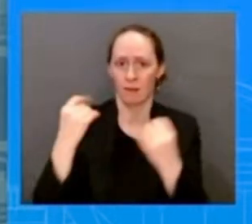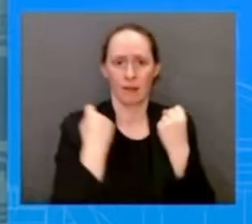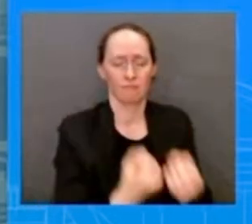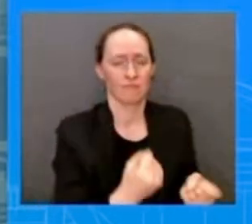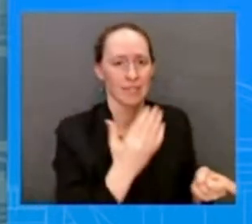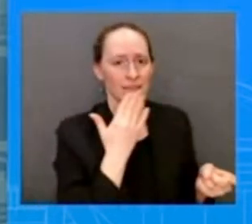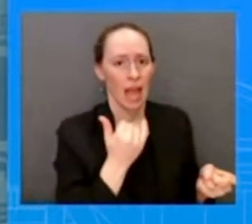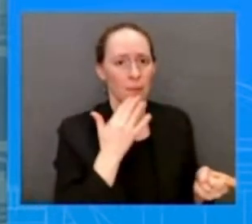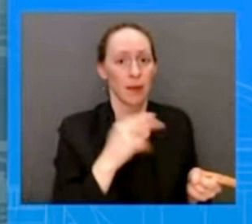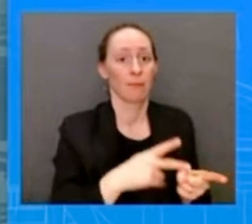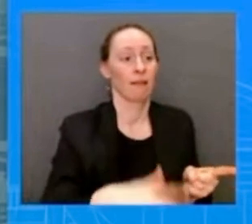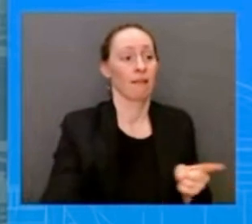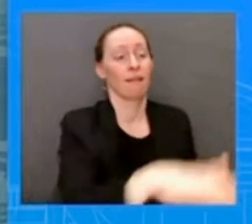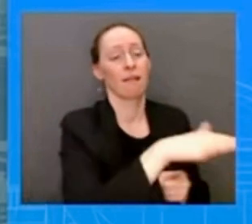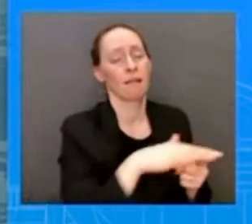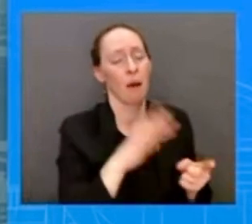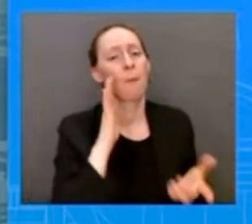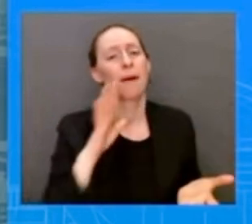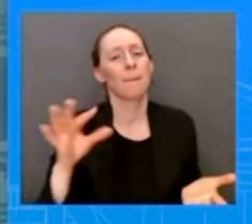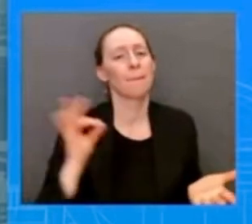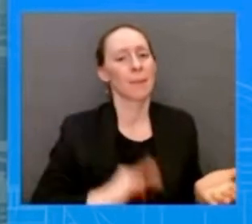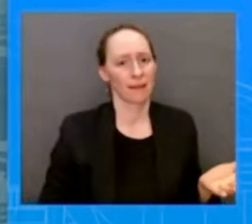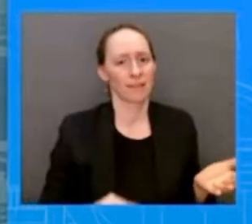for Americans, and